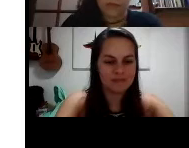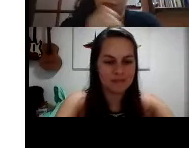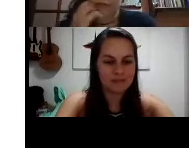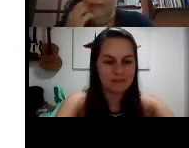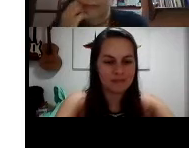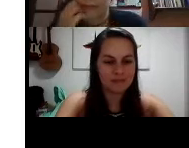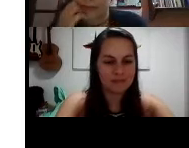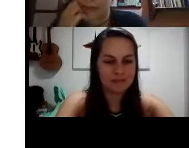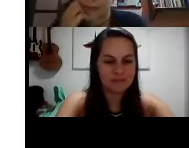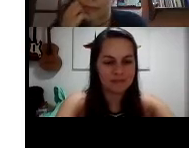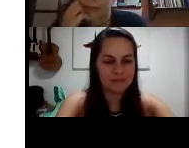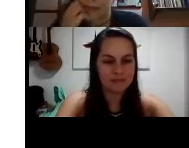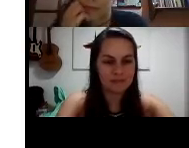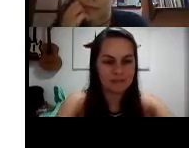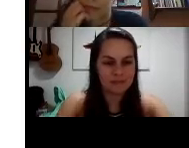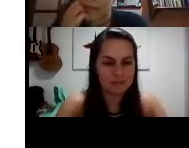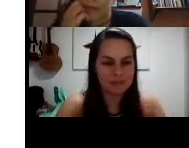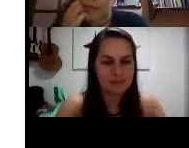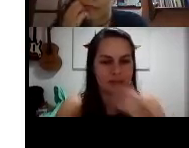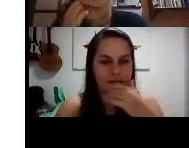the state of the left in